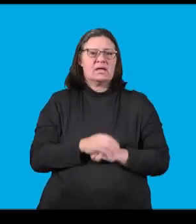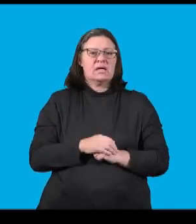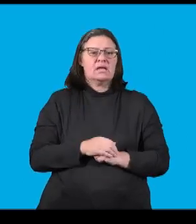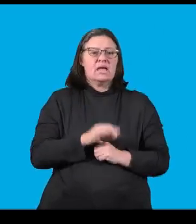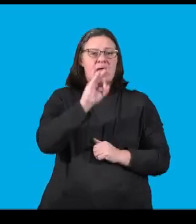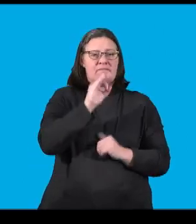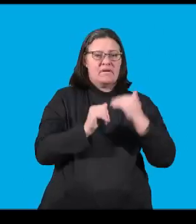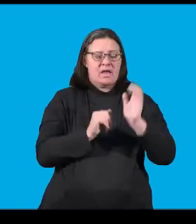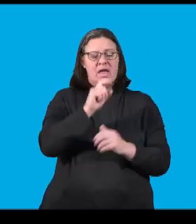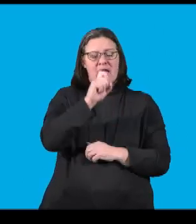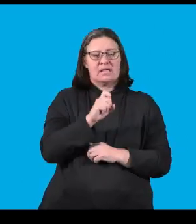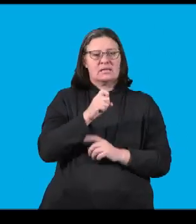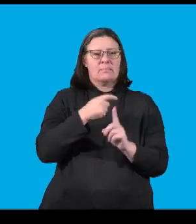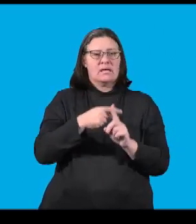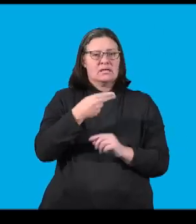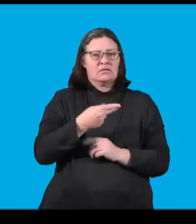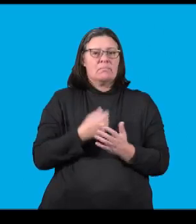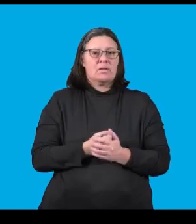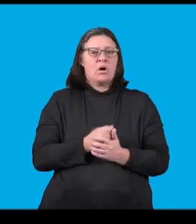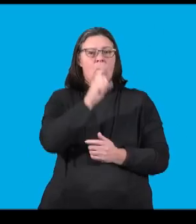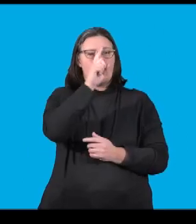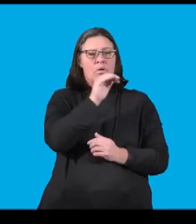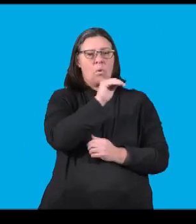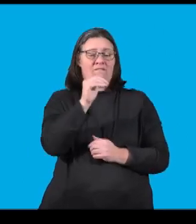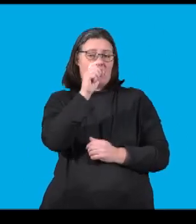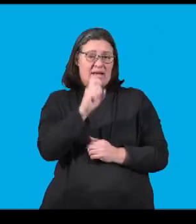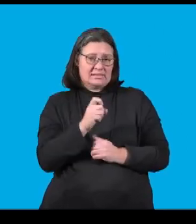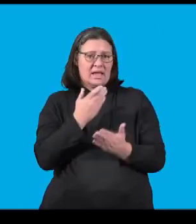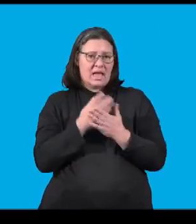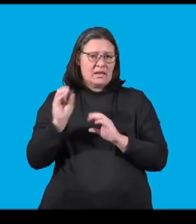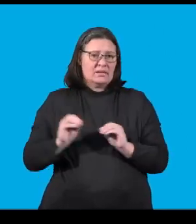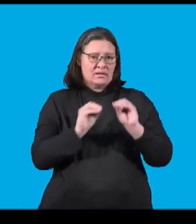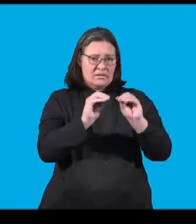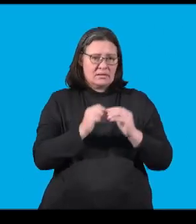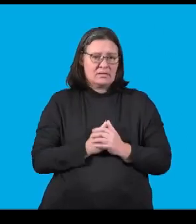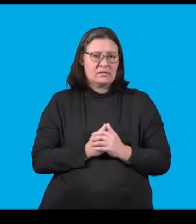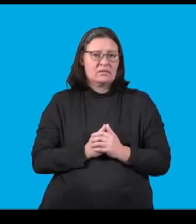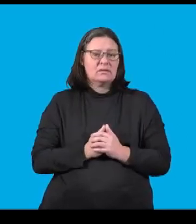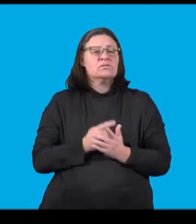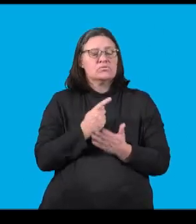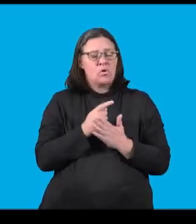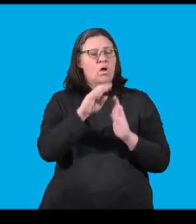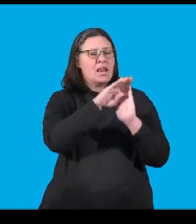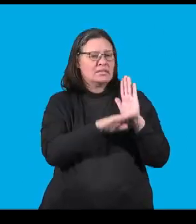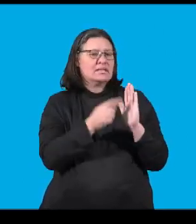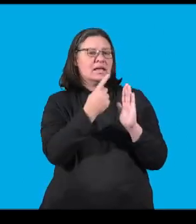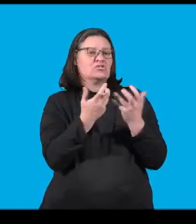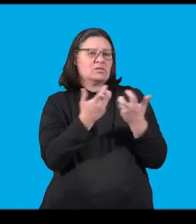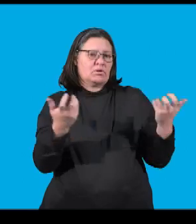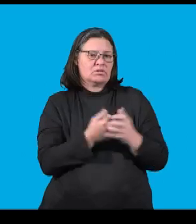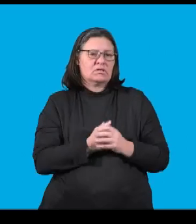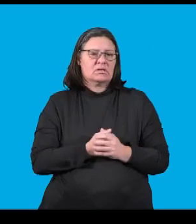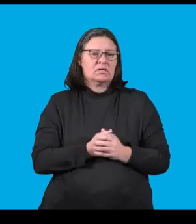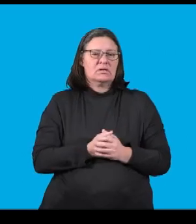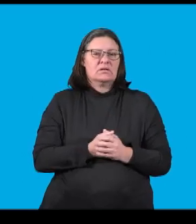of x with 1 over x. Another alternative is you can list each one separately. So f of